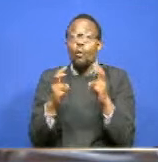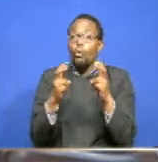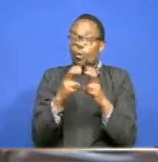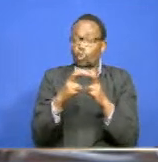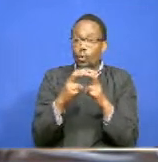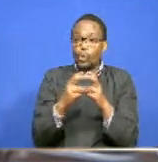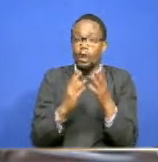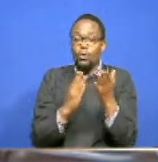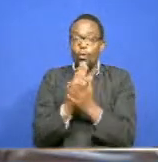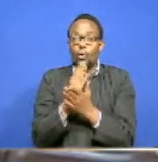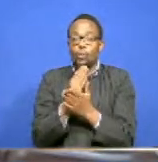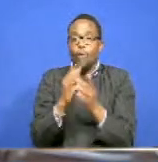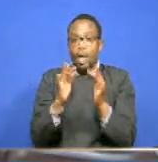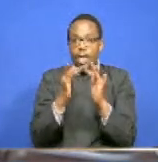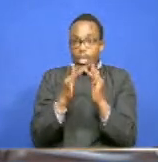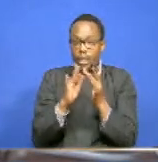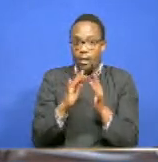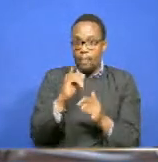at